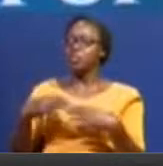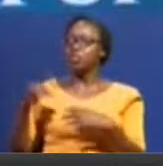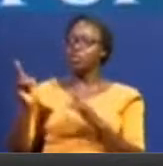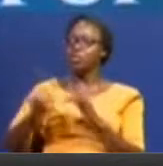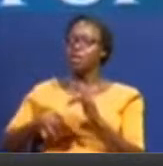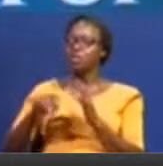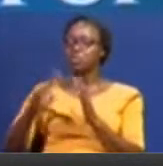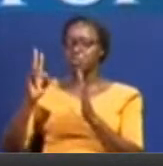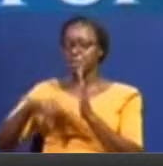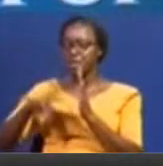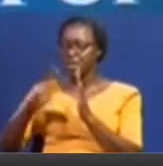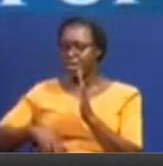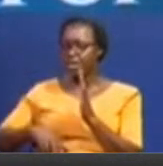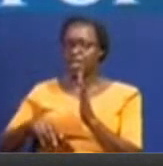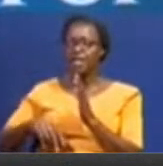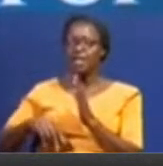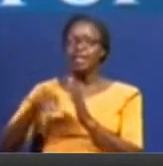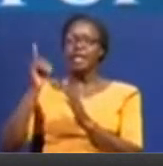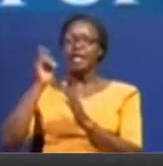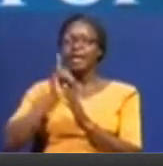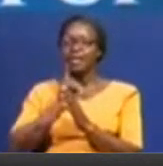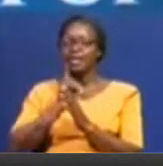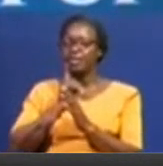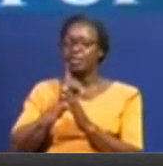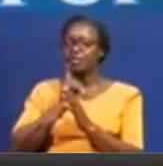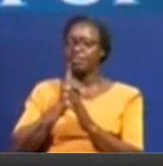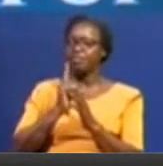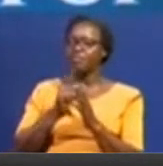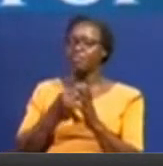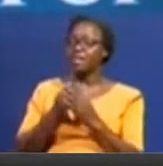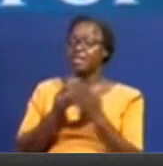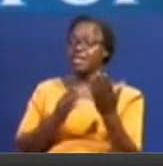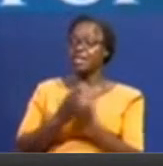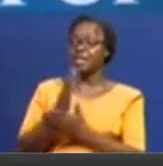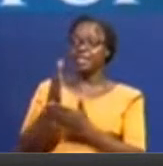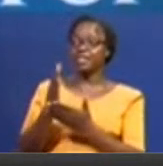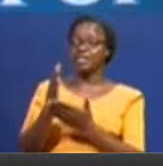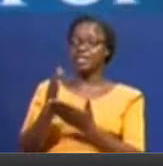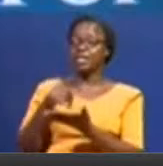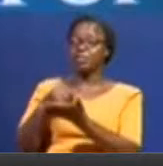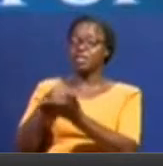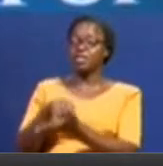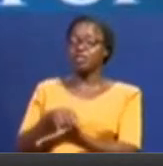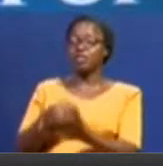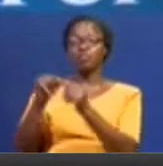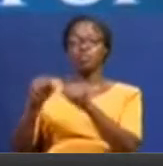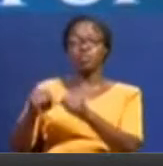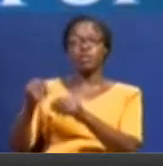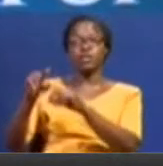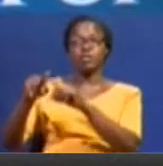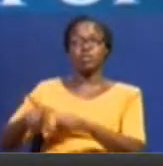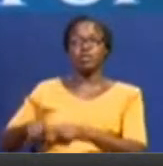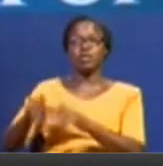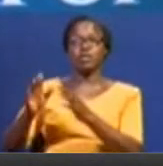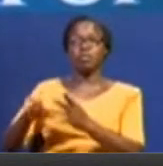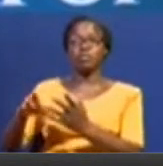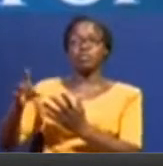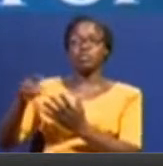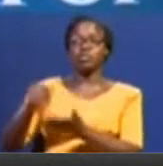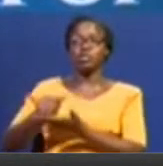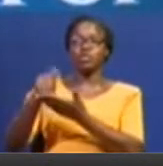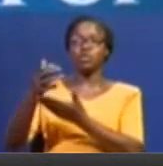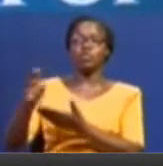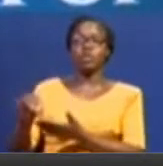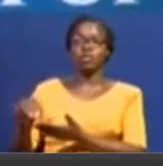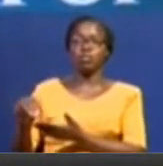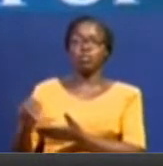see, who cannot hear, then you find that their right will be interfered with depending on the person they have chosen